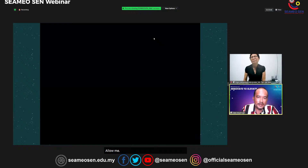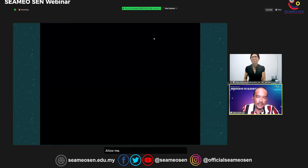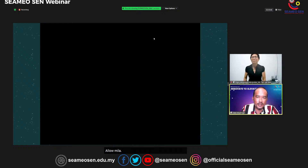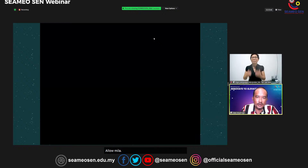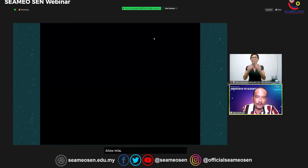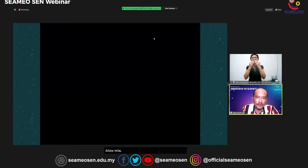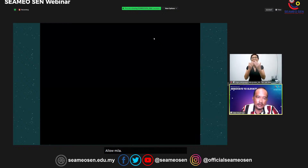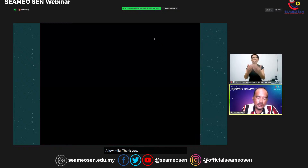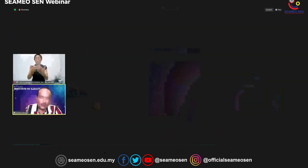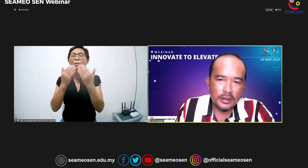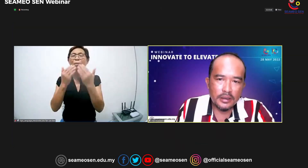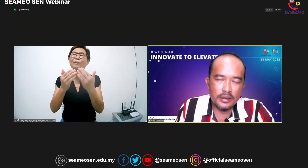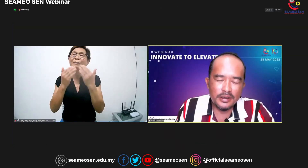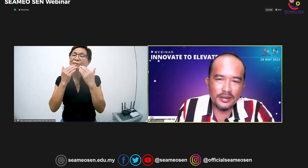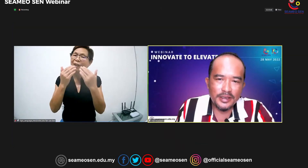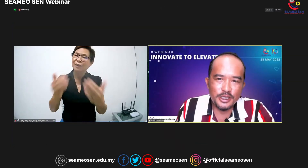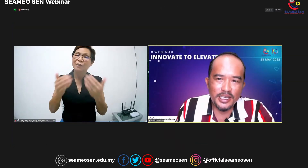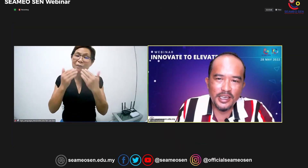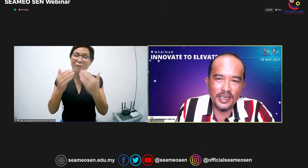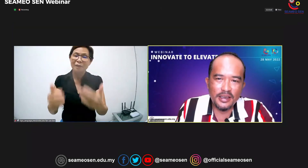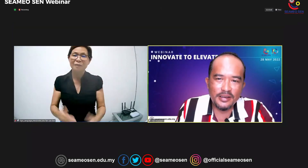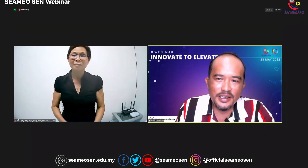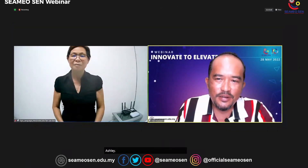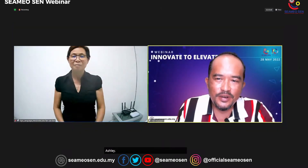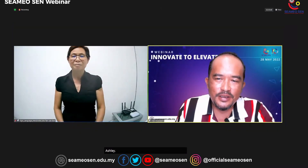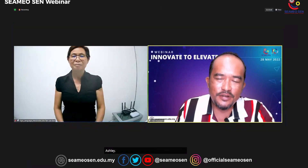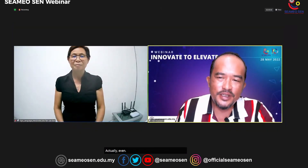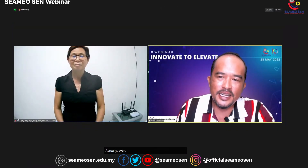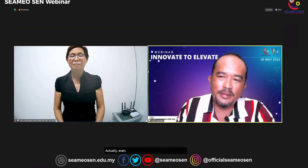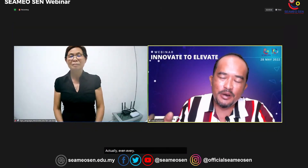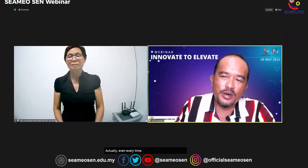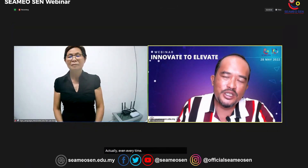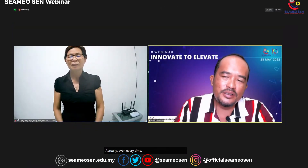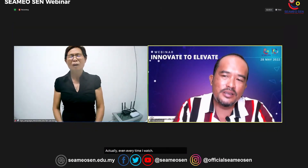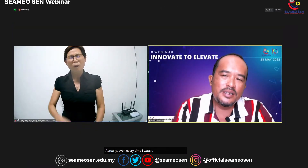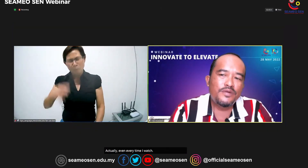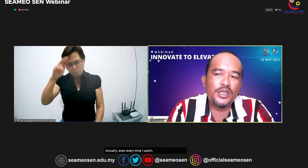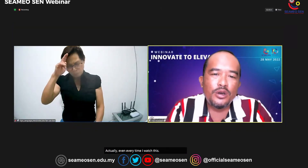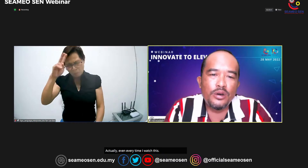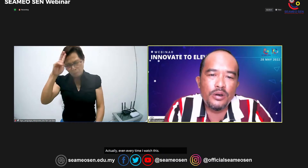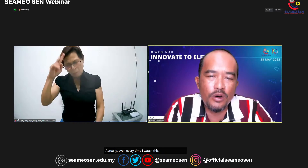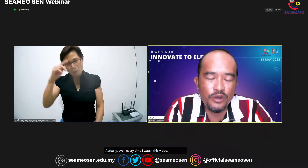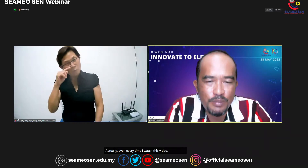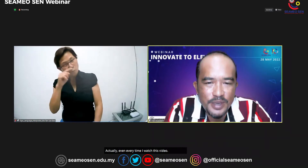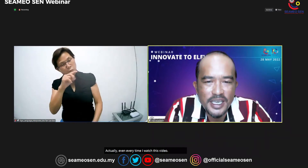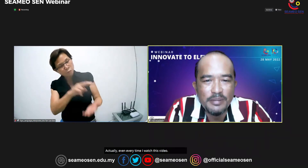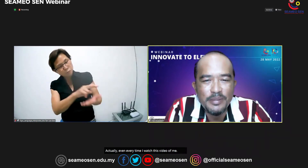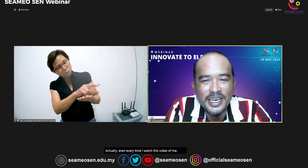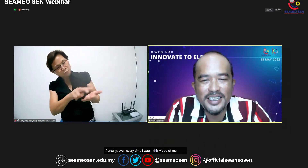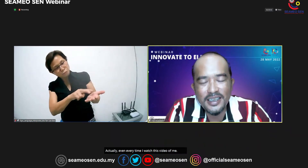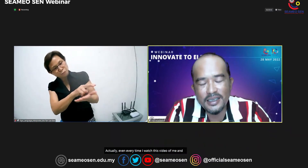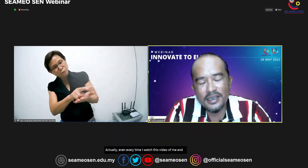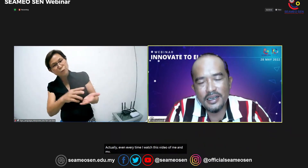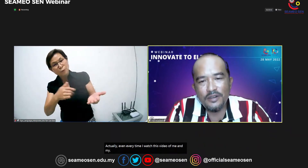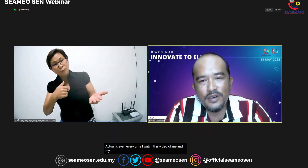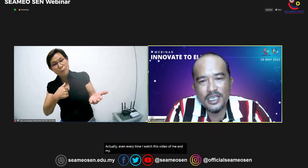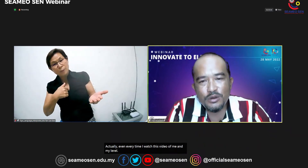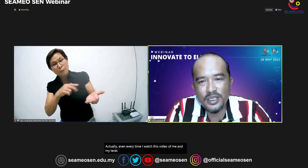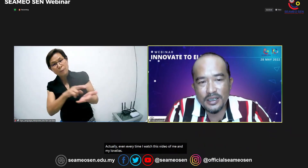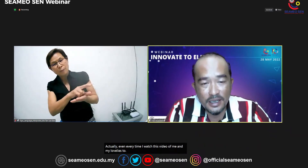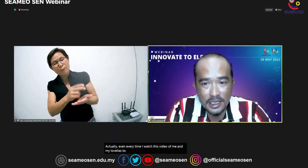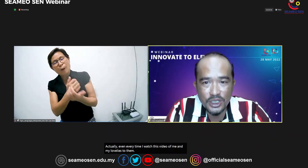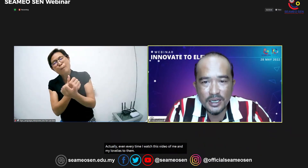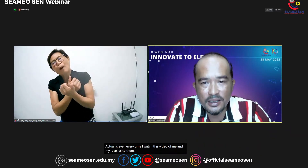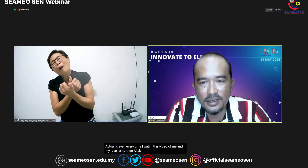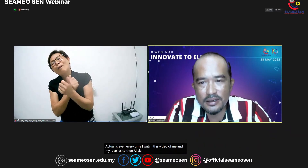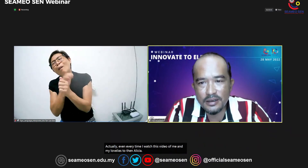Alhamdulillah, thank you. Actually, even every time I watch this video of me and my lovely